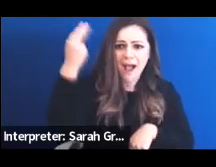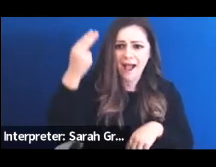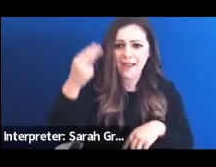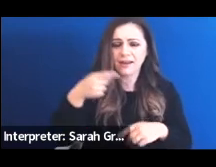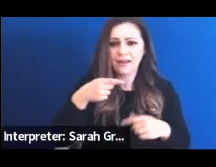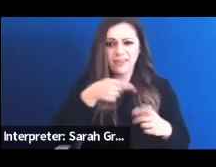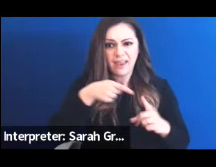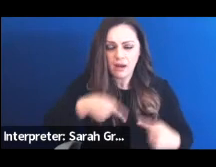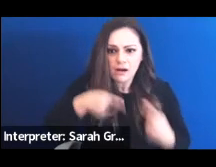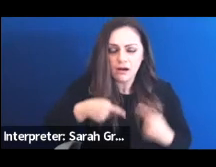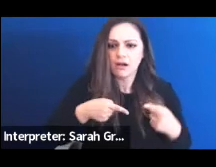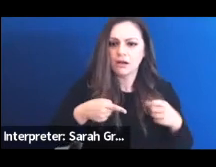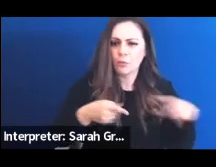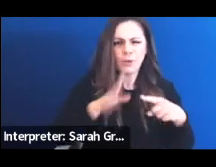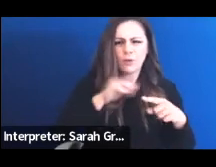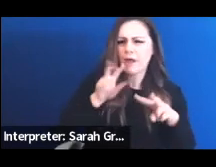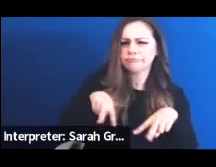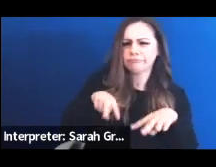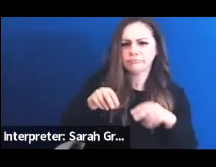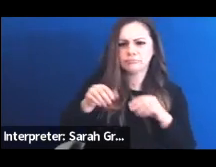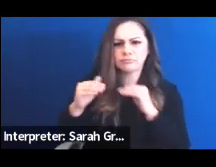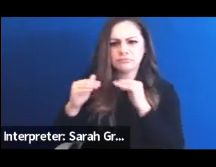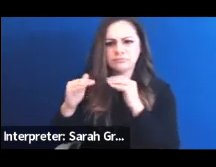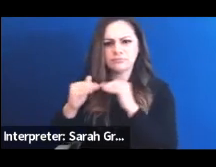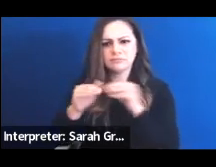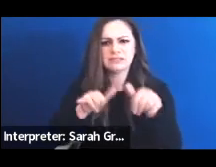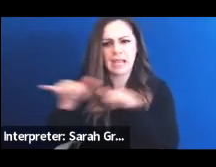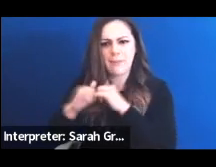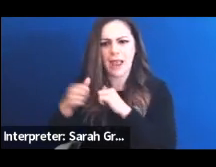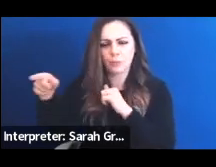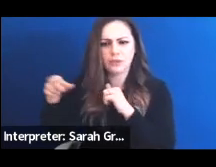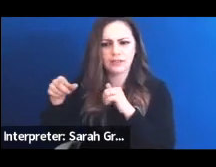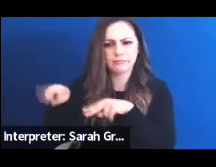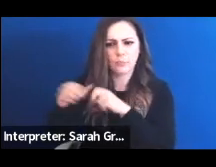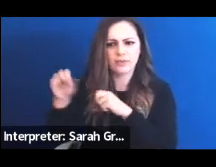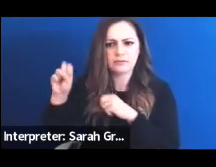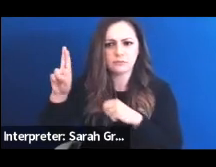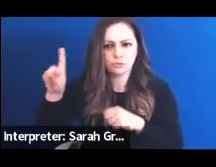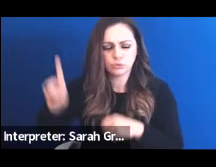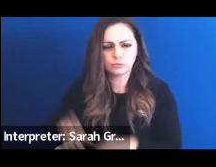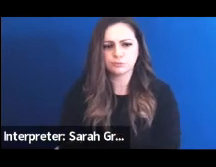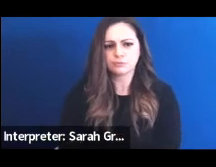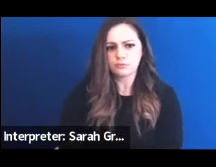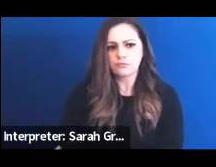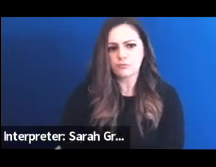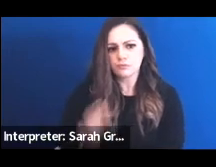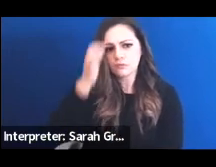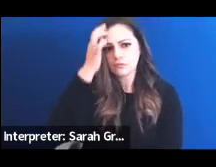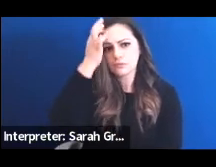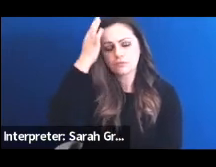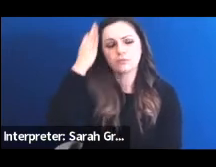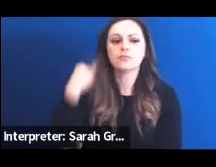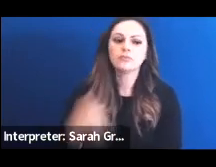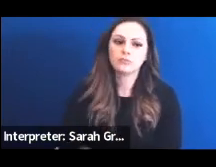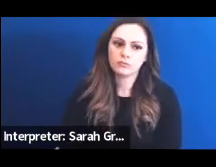substance use disorders the way we treat other diseases, all that somebody would need to get into treatment was they have to have